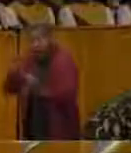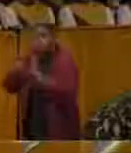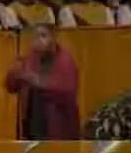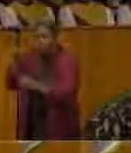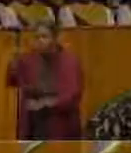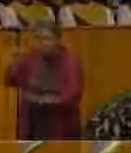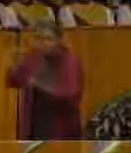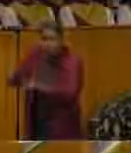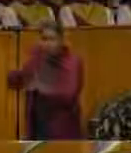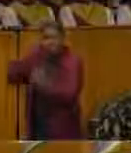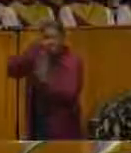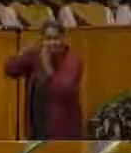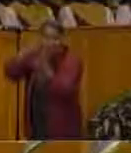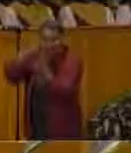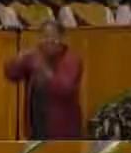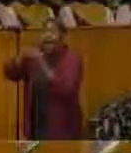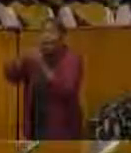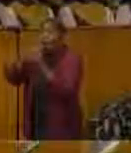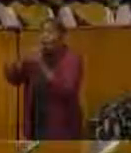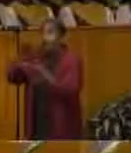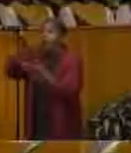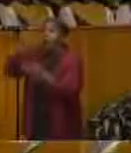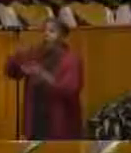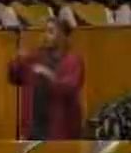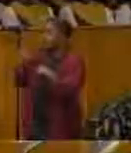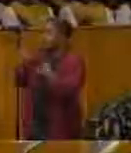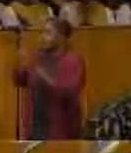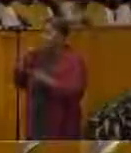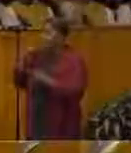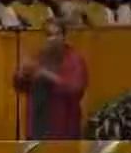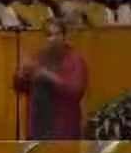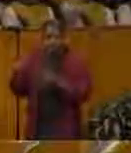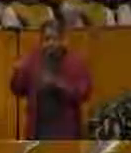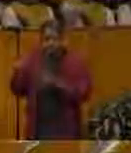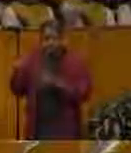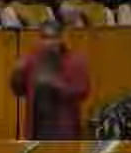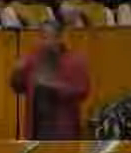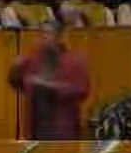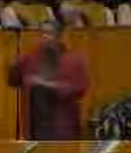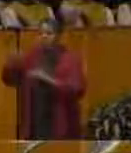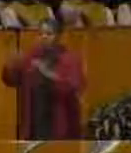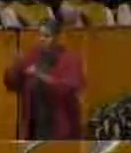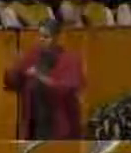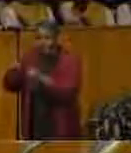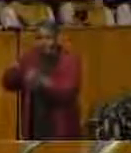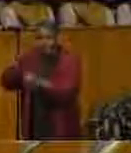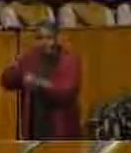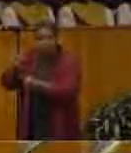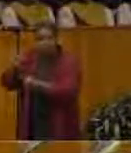been thinking about the goodness of God all week long.